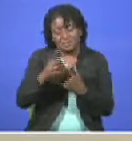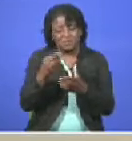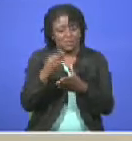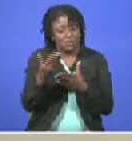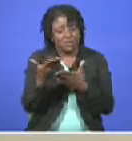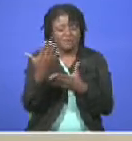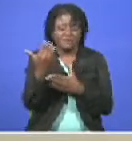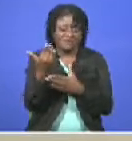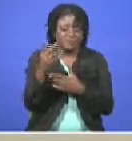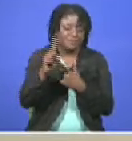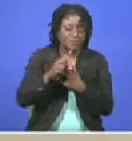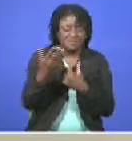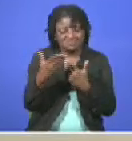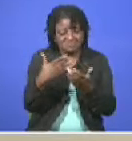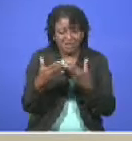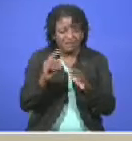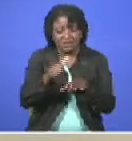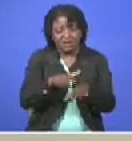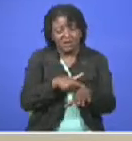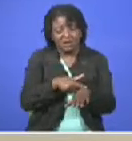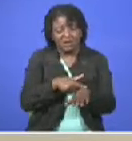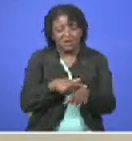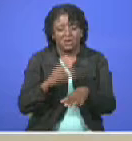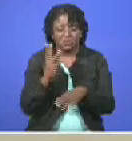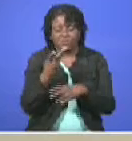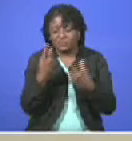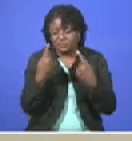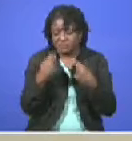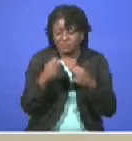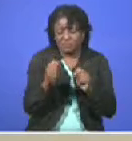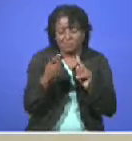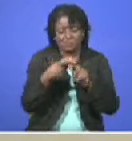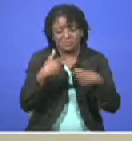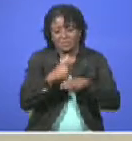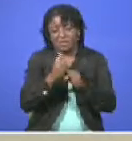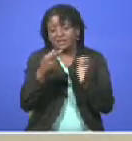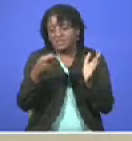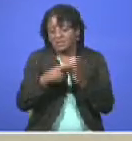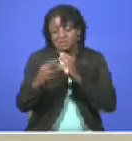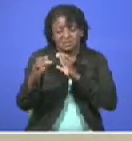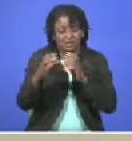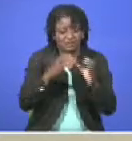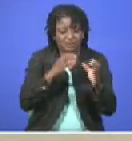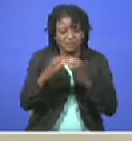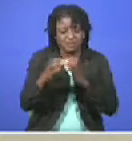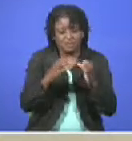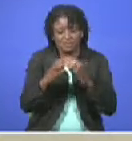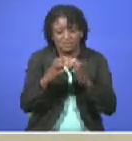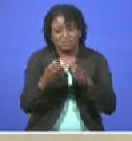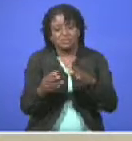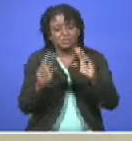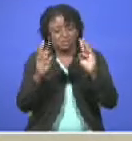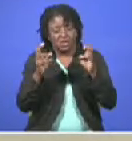15 months, however long it's been, we have sought to make this conversation topical.